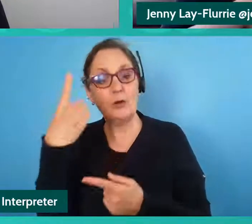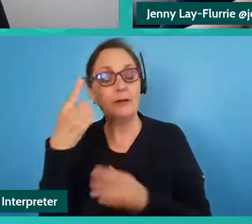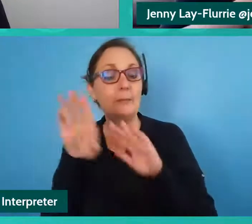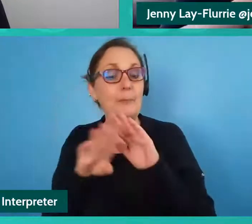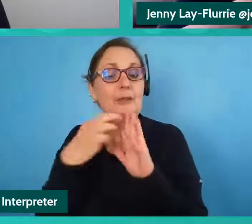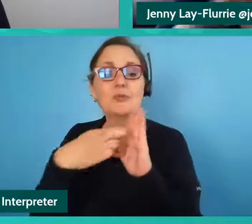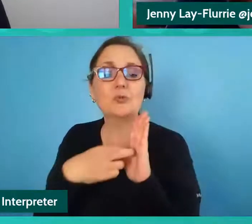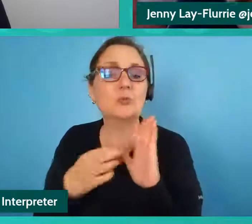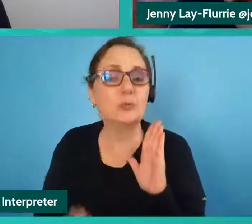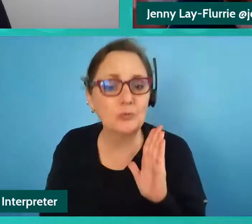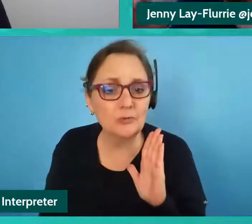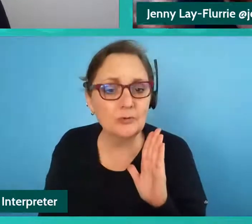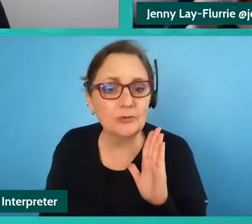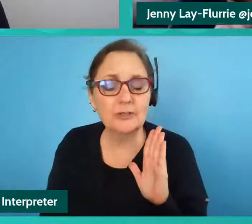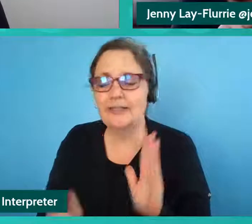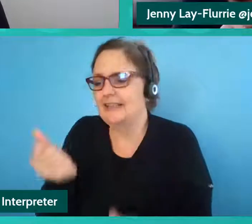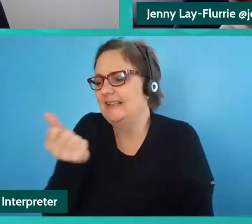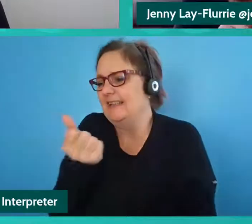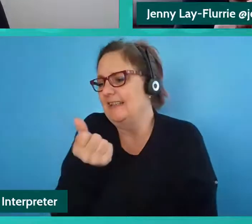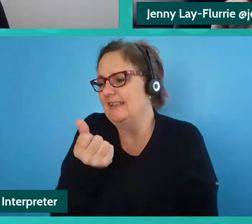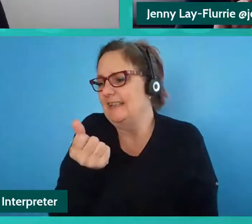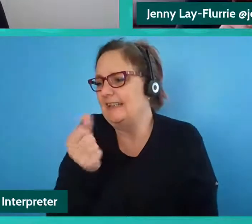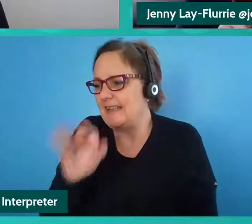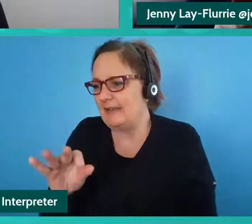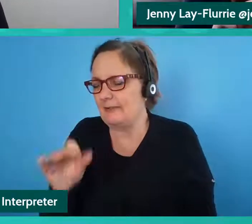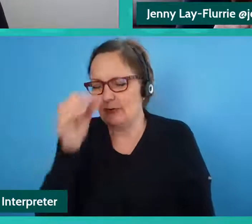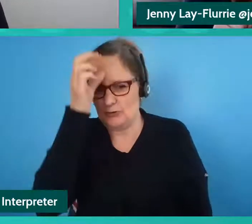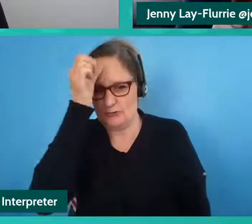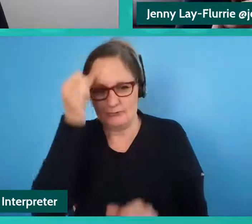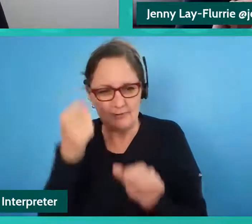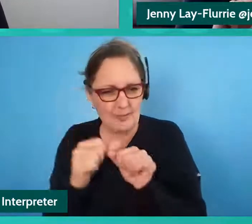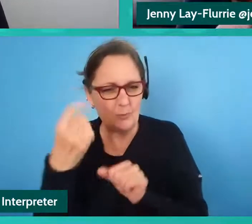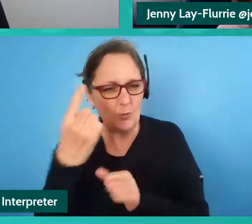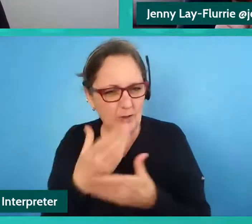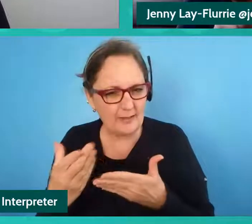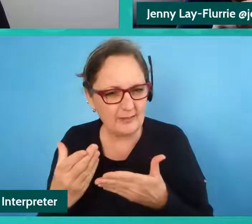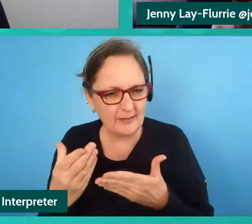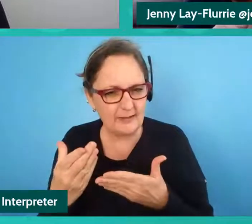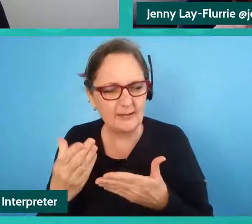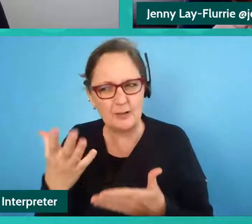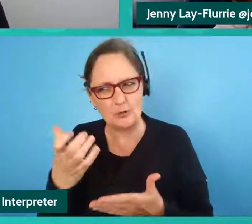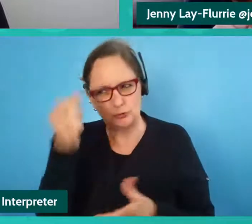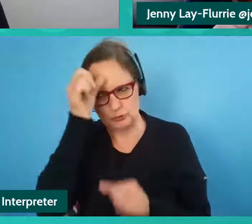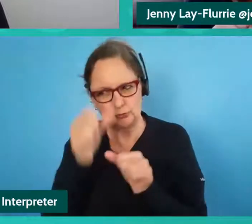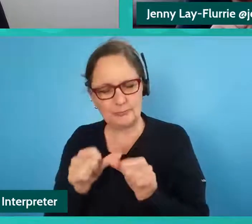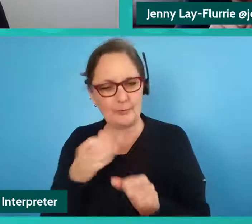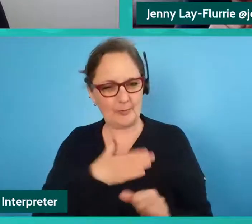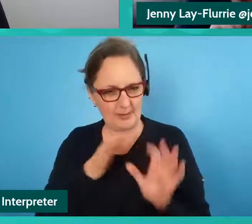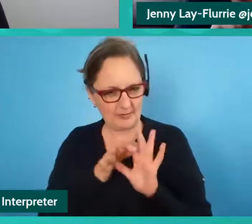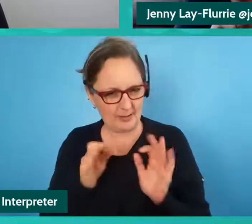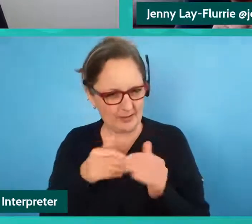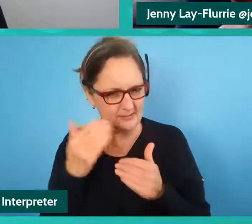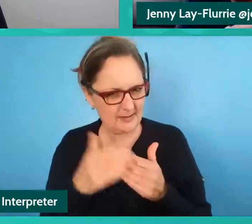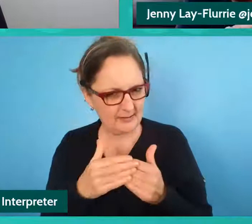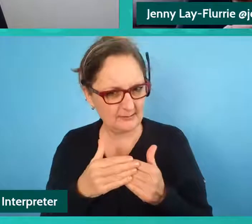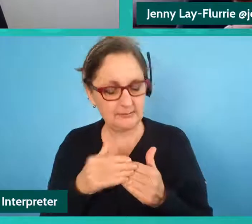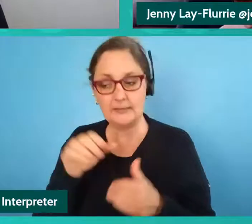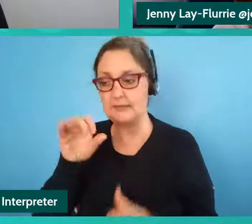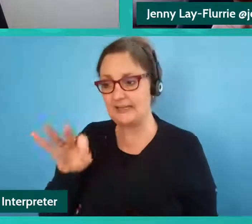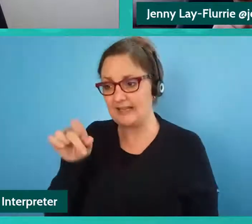if you remember anything from what I've said, remember this one. If you don't know if it's accessible, it's not. Whether that's